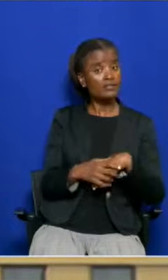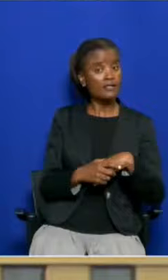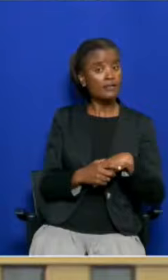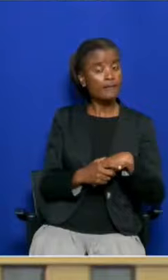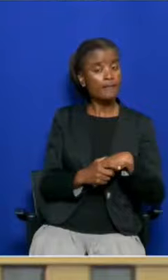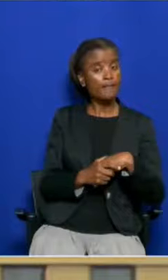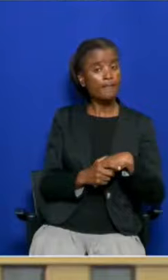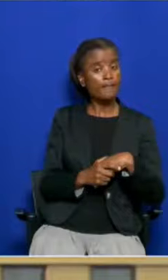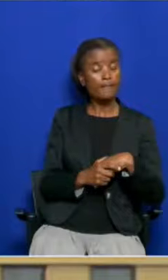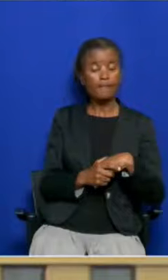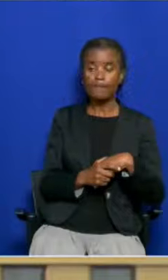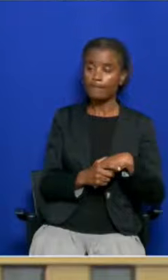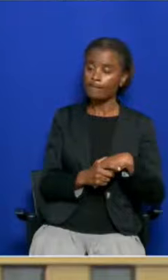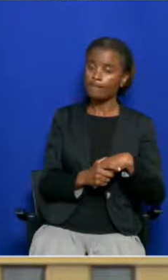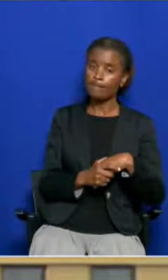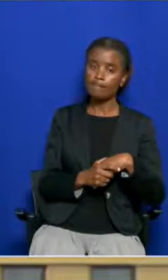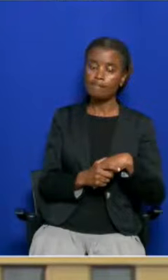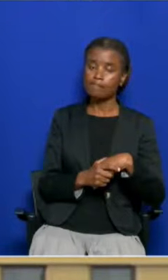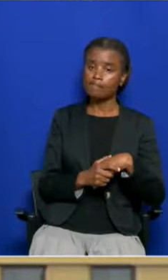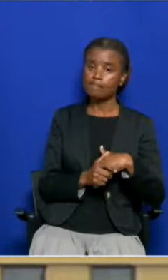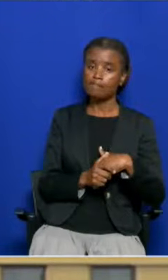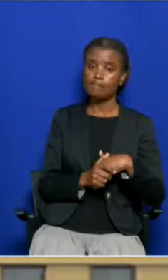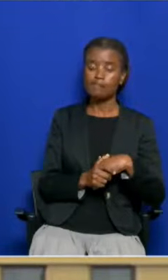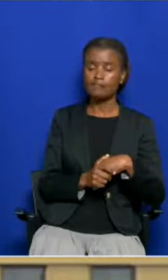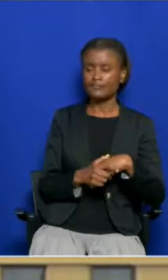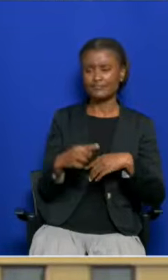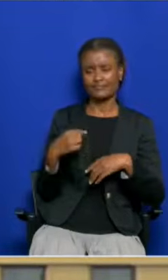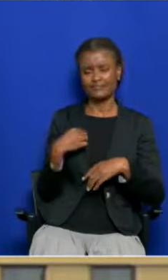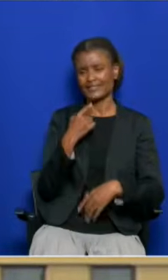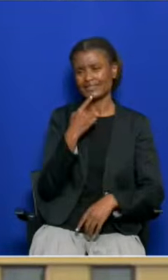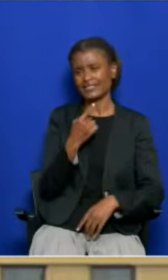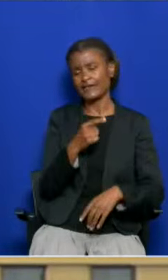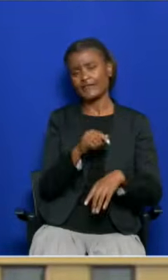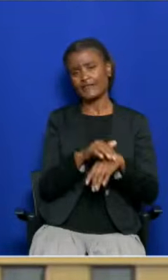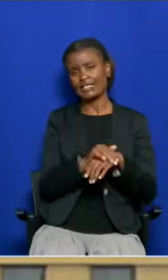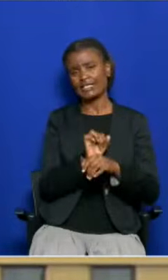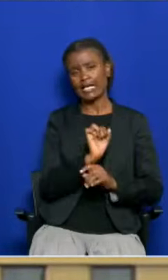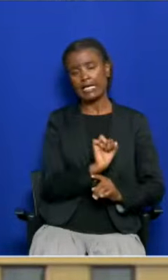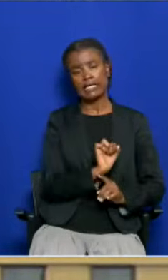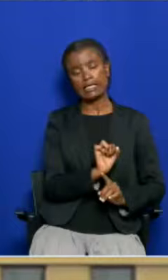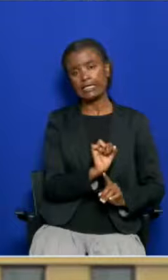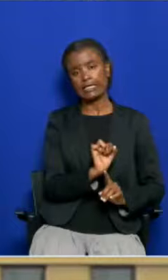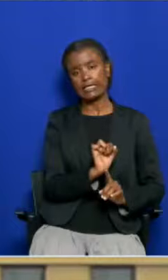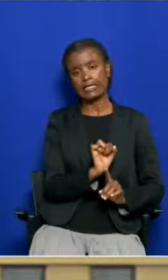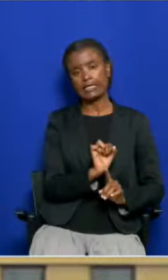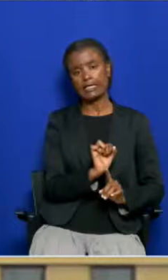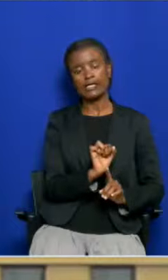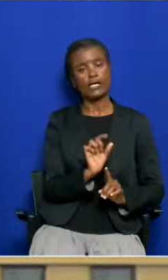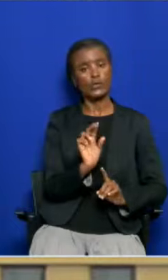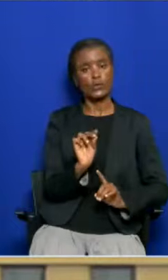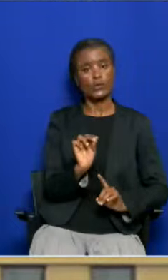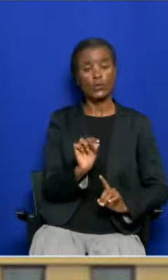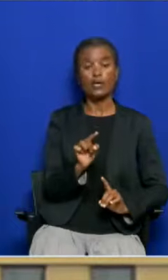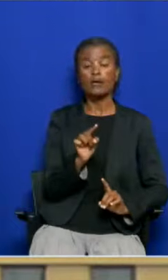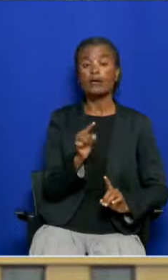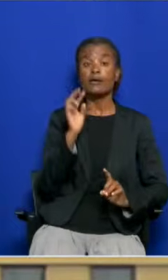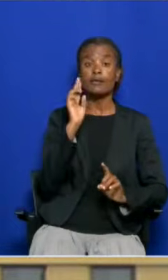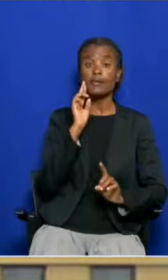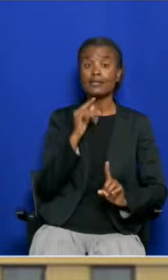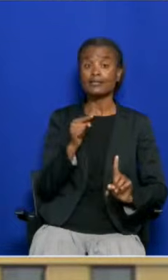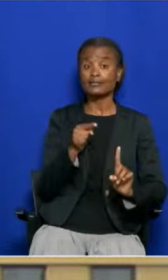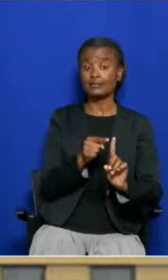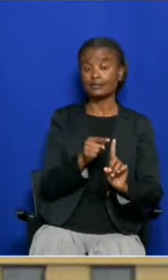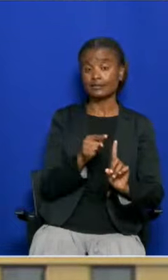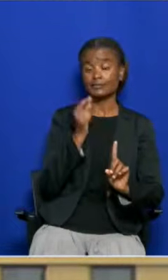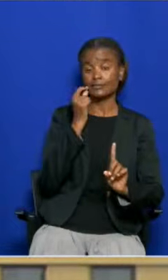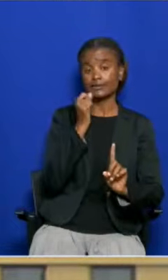I would not say his friend. Remember now, Mr. Sibanyoni